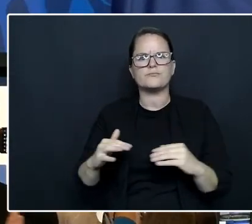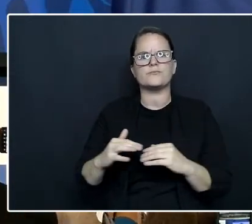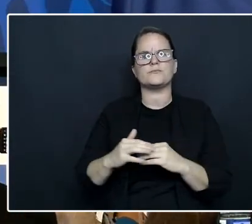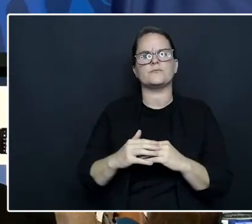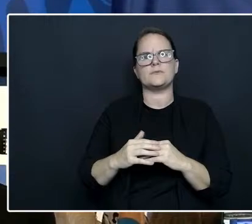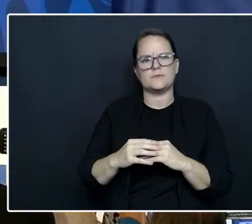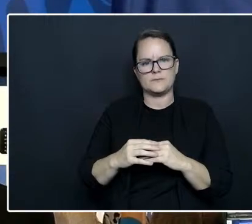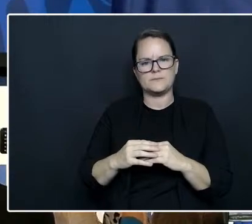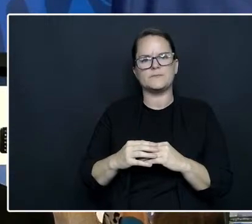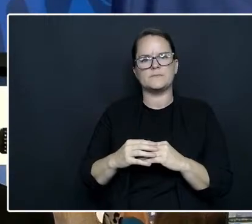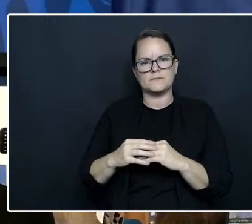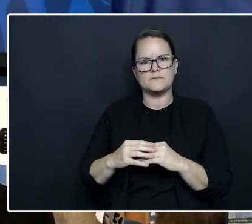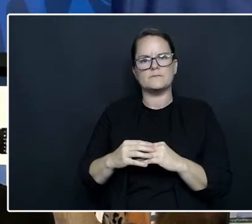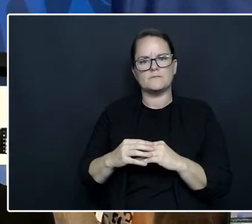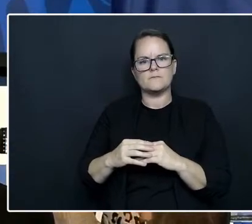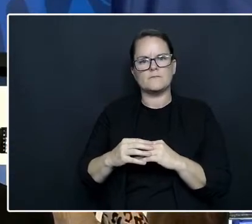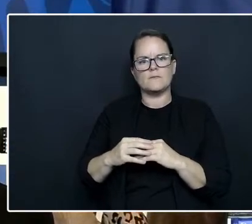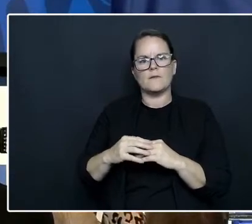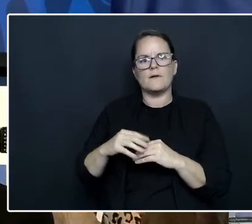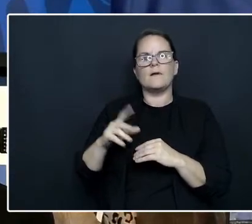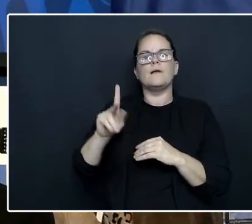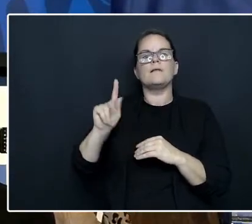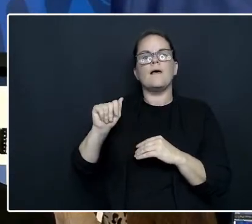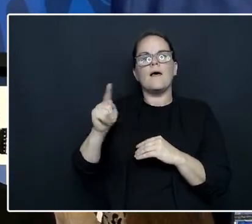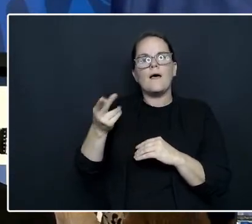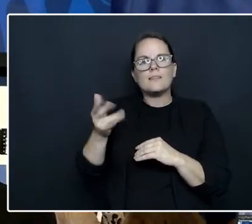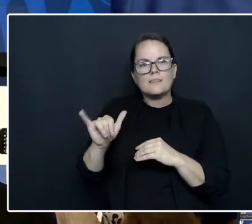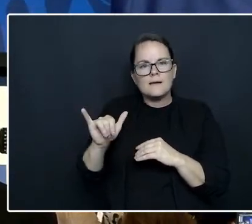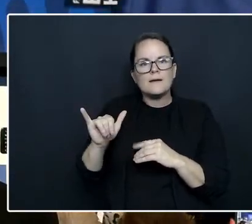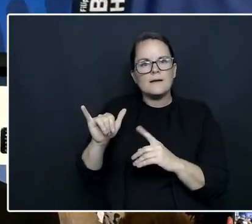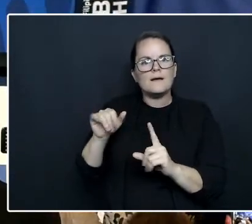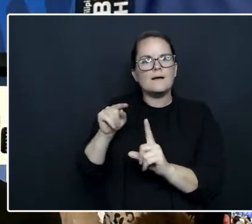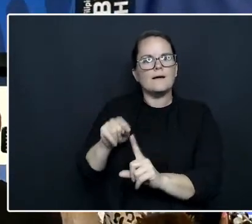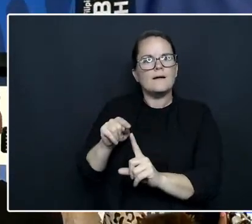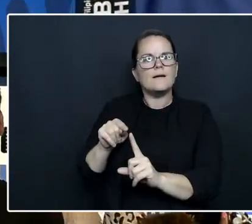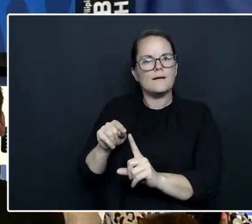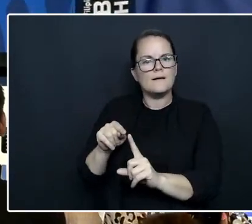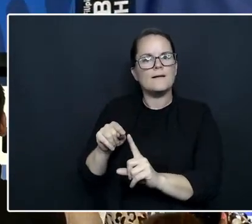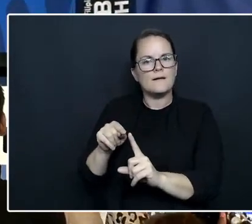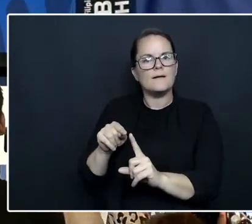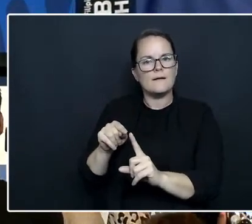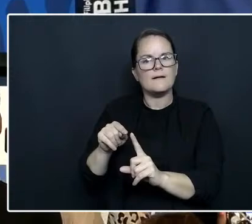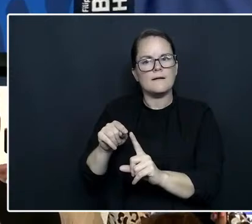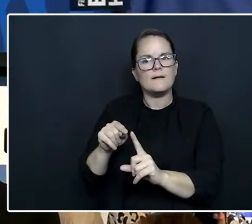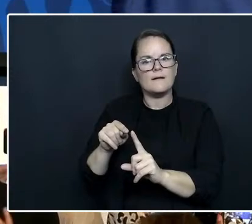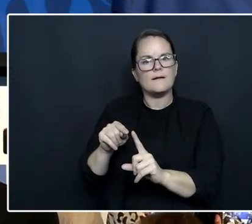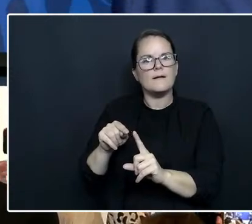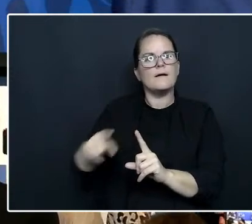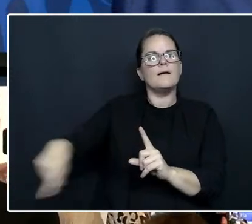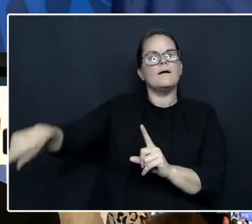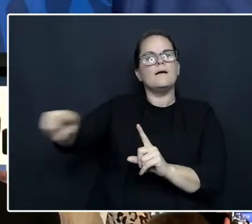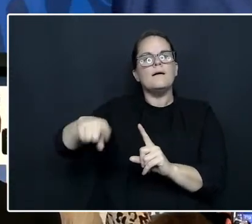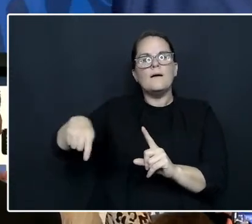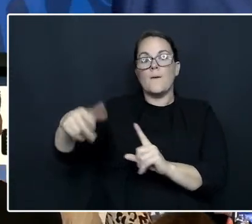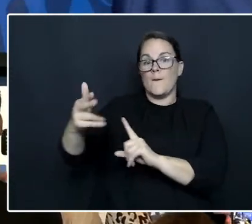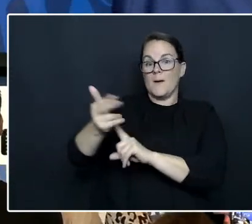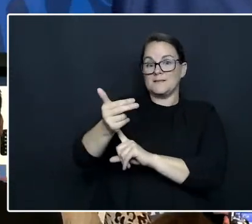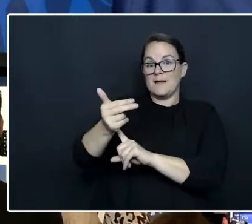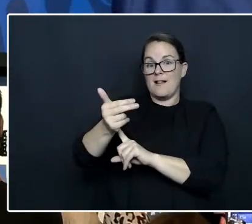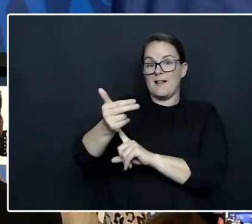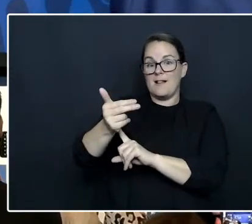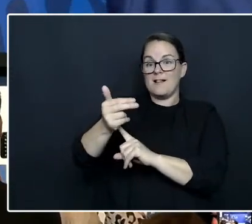Kathy. And I want to thank all the union workers at this hotel who made this event possible,